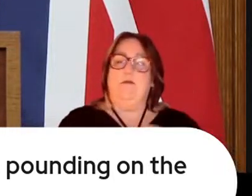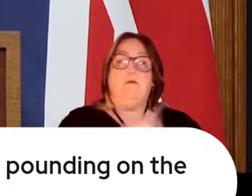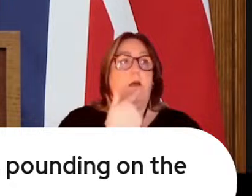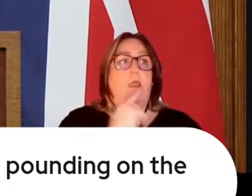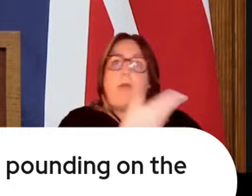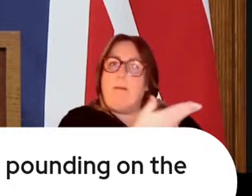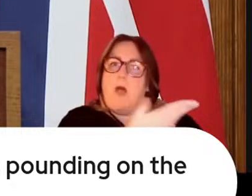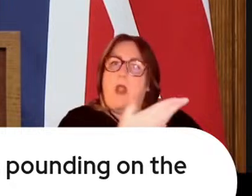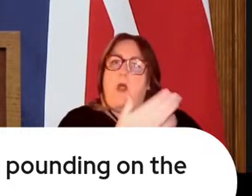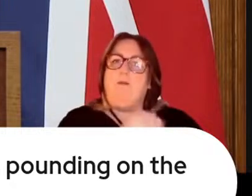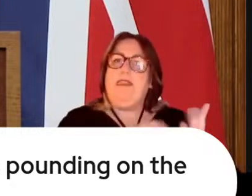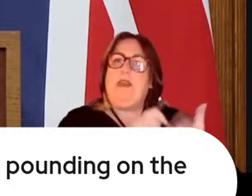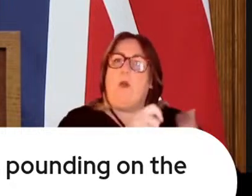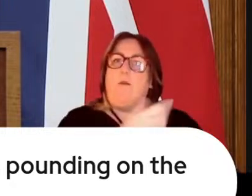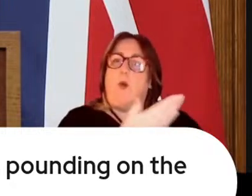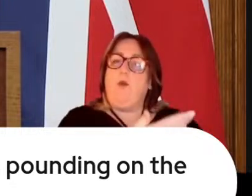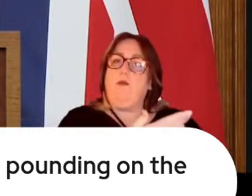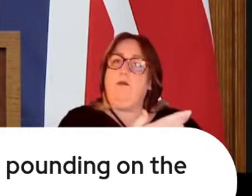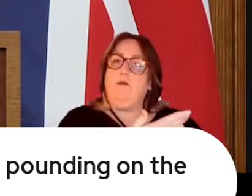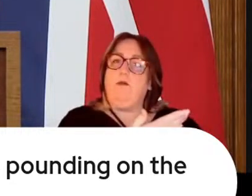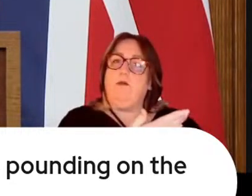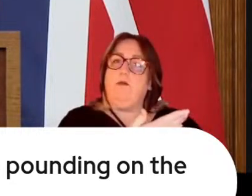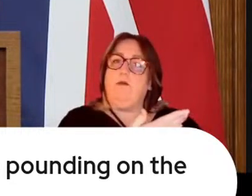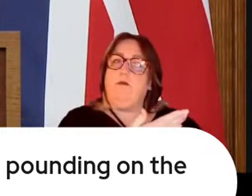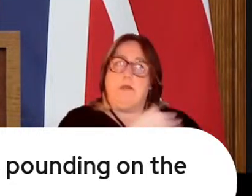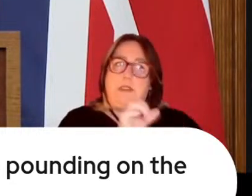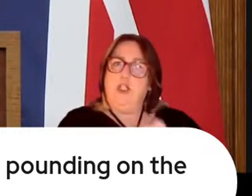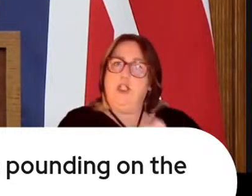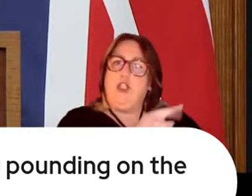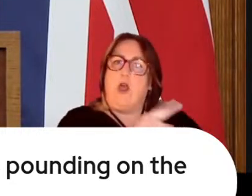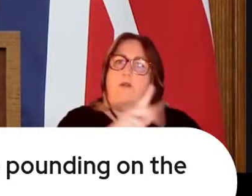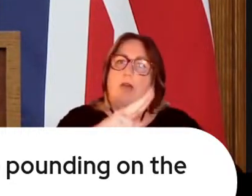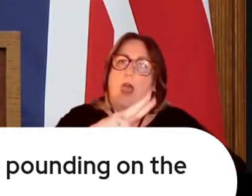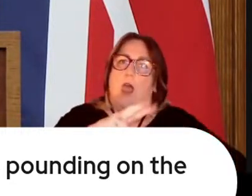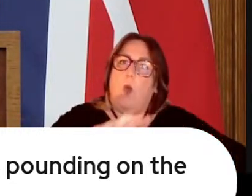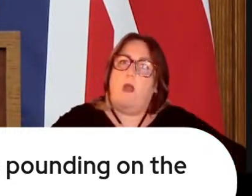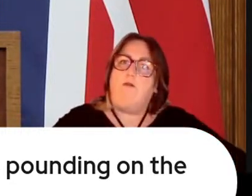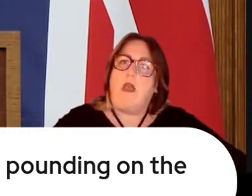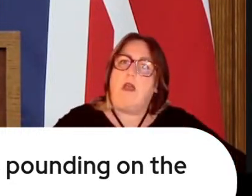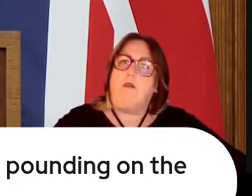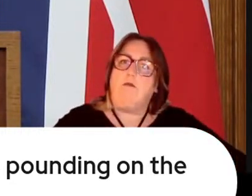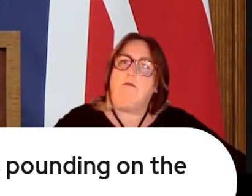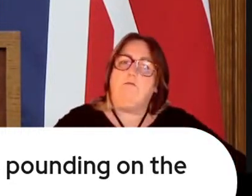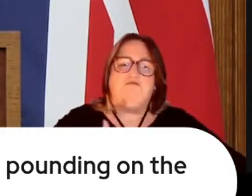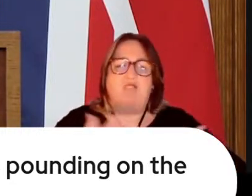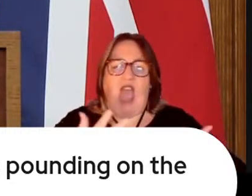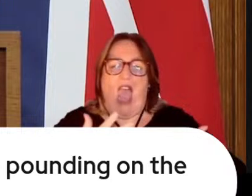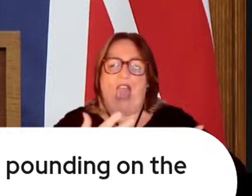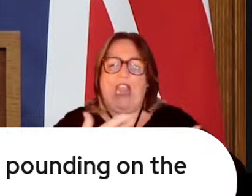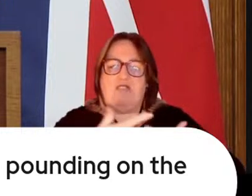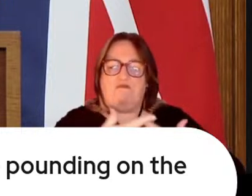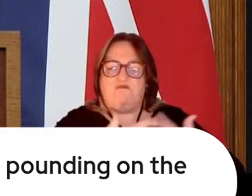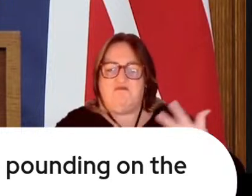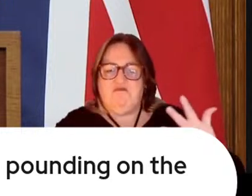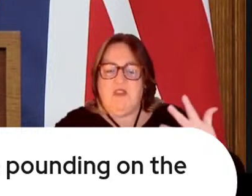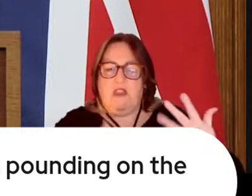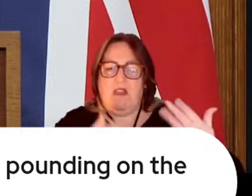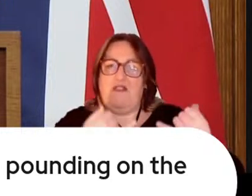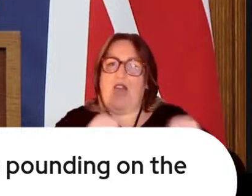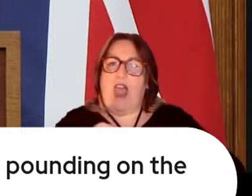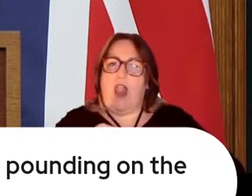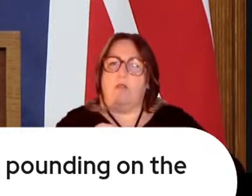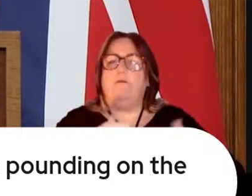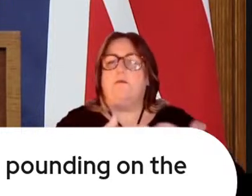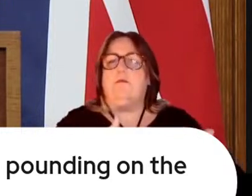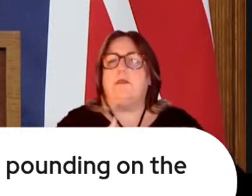case, and to ensure that no stone is unturned, that every failure is exposed and dealt with. I also think we need an